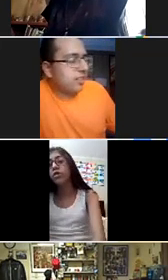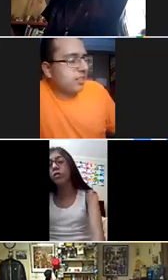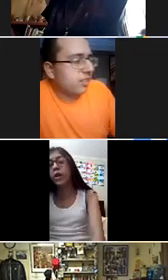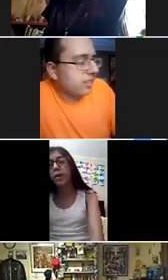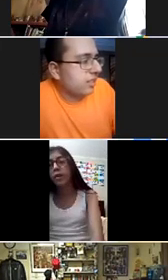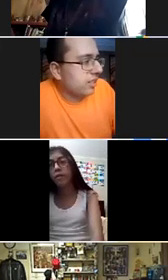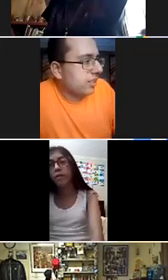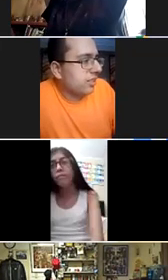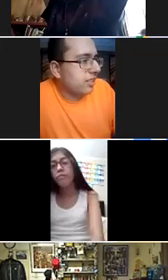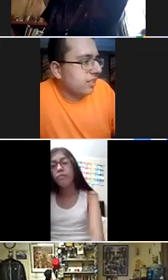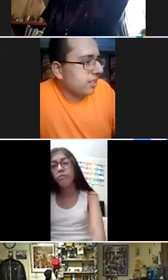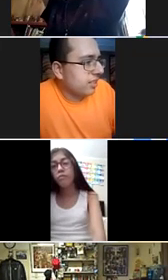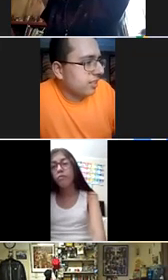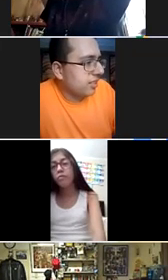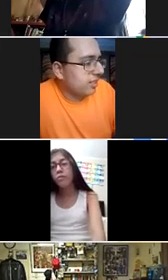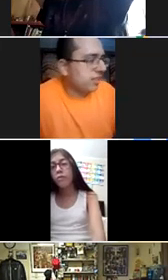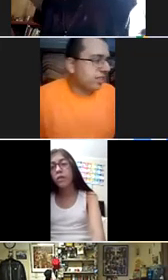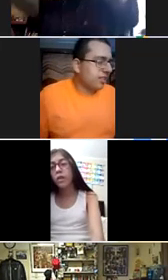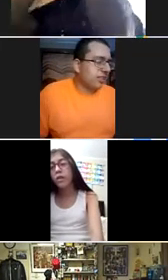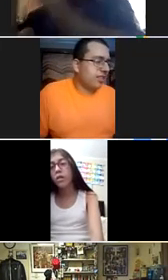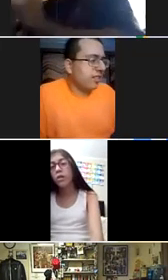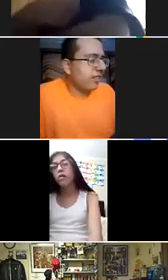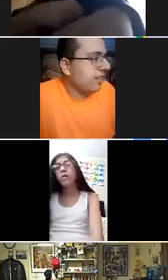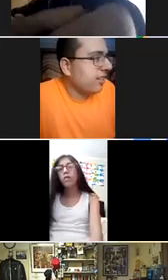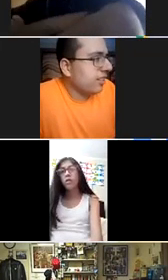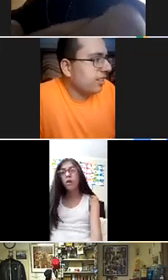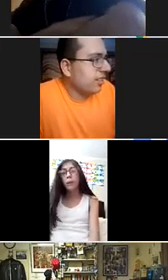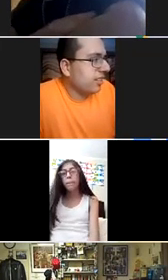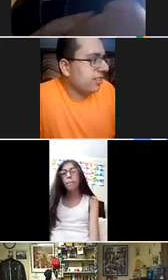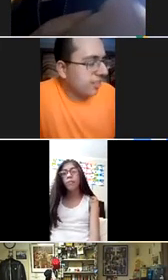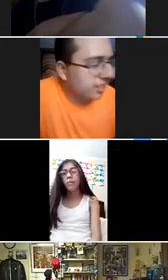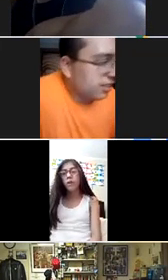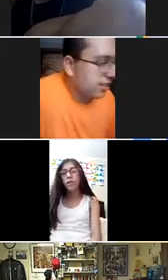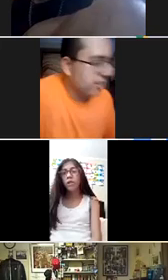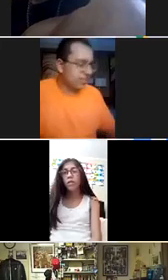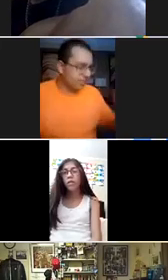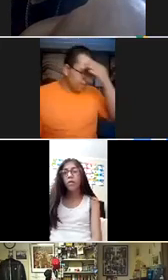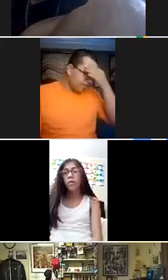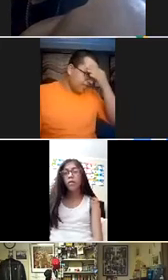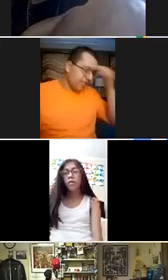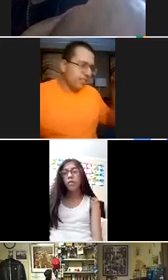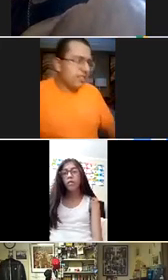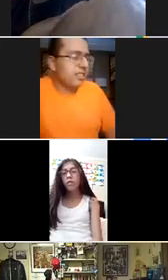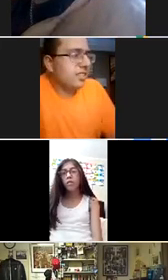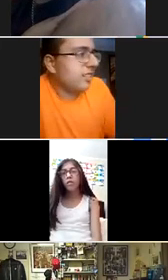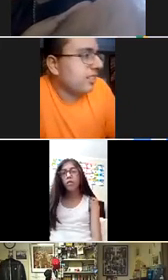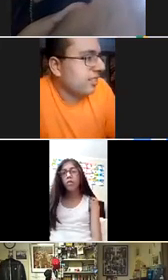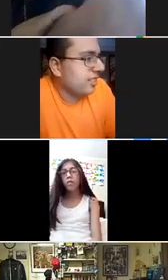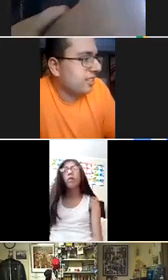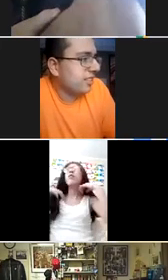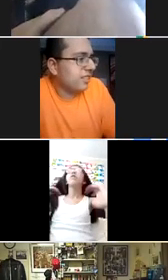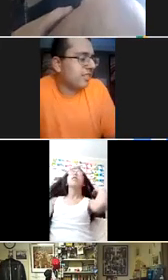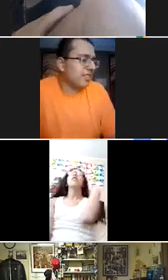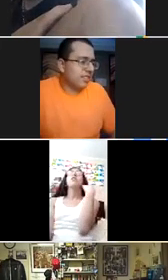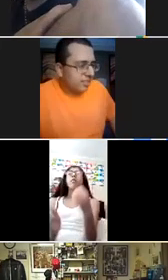The tree. Yes. The fruit of the tree. Right. That's good. The spirit, the work